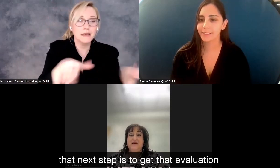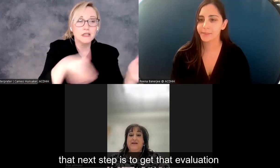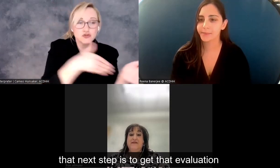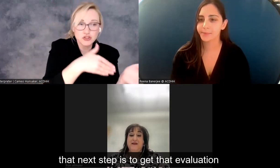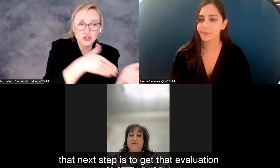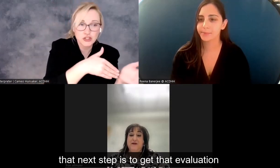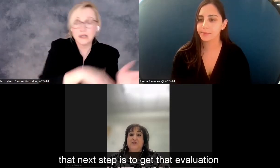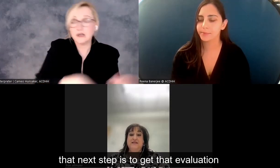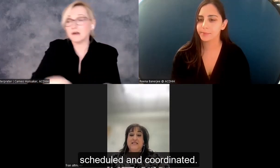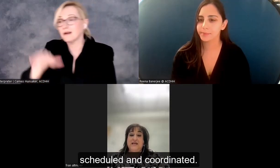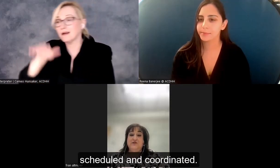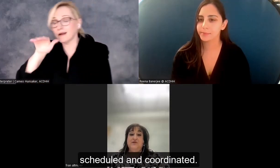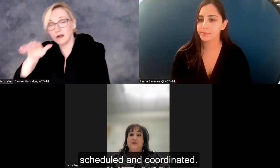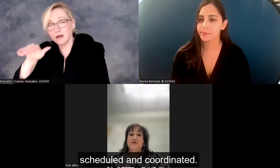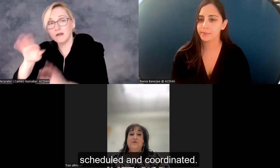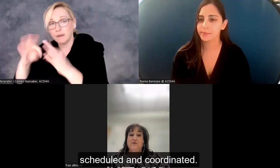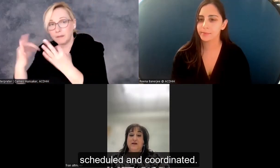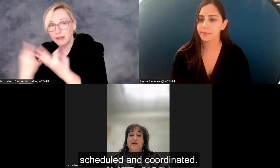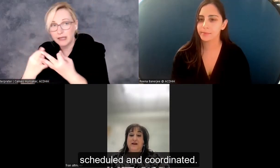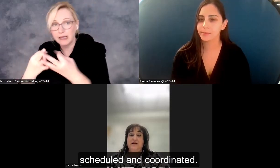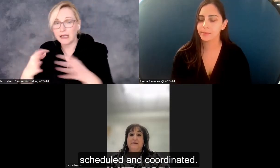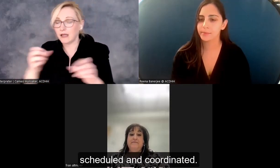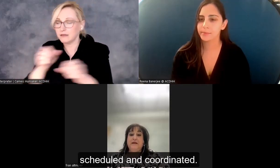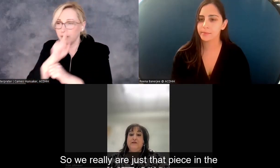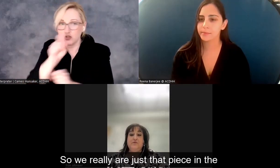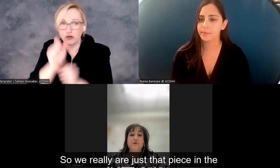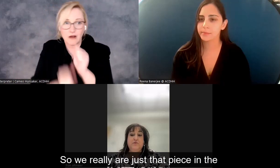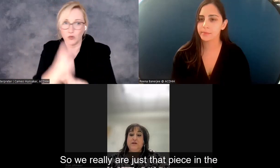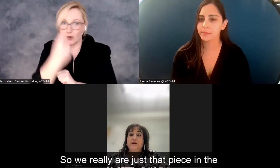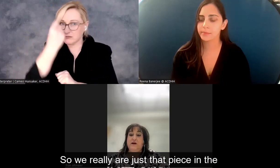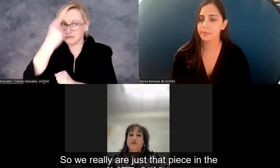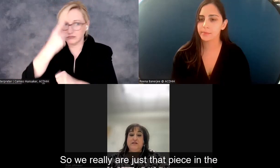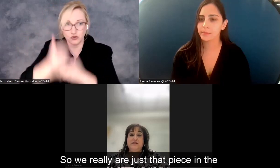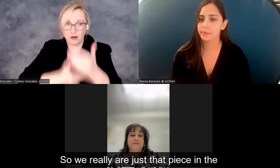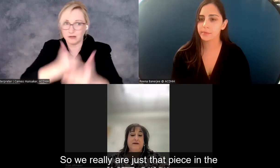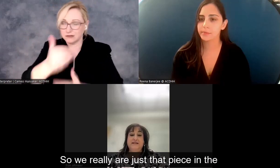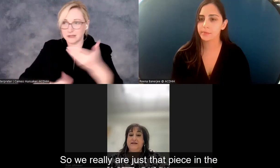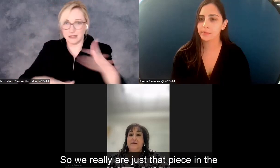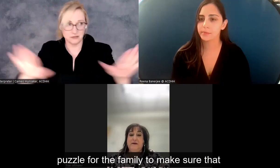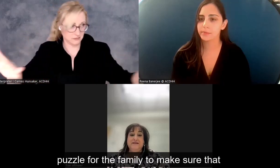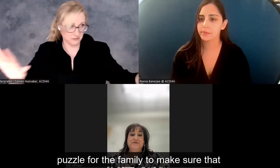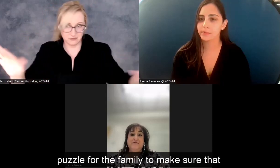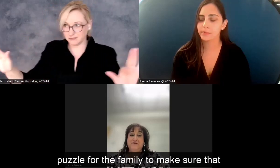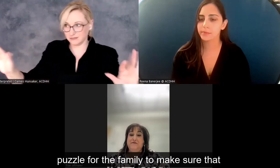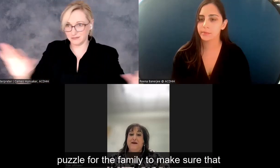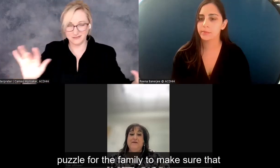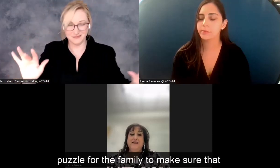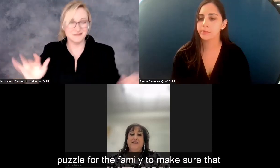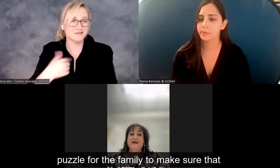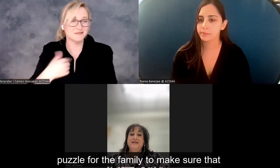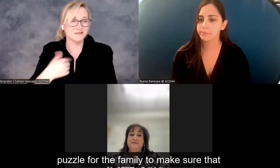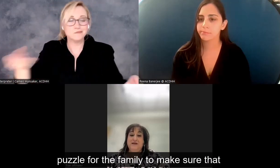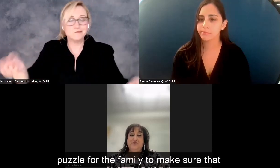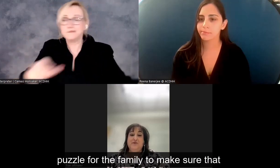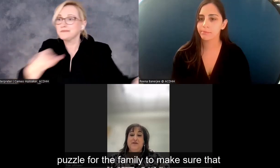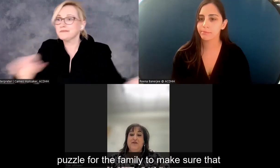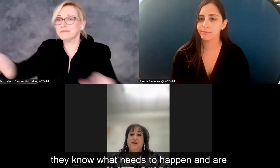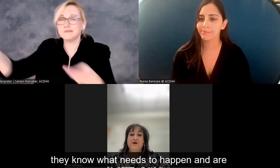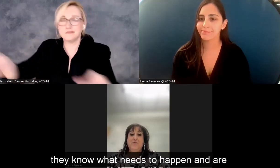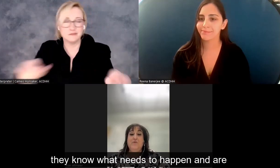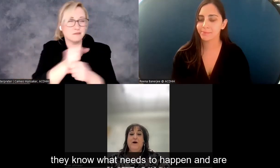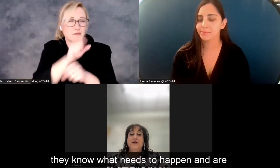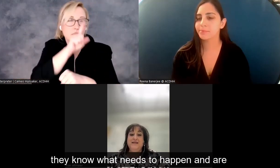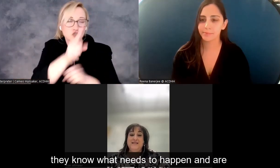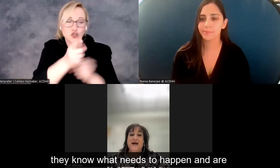that evaluation scheduled and coordinated. So we really are just that piece in the puzzle for the family to make sure that